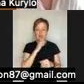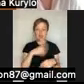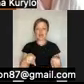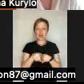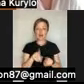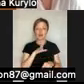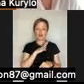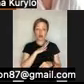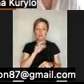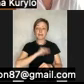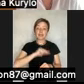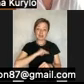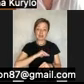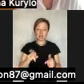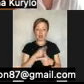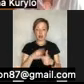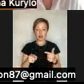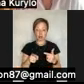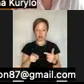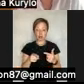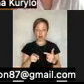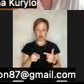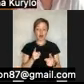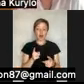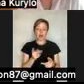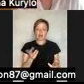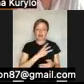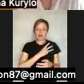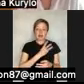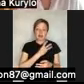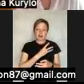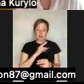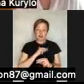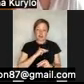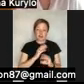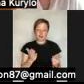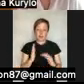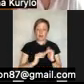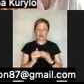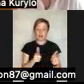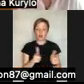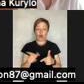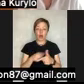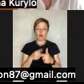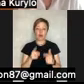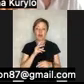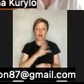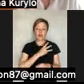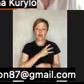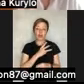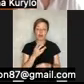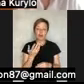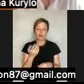groups the experience of parents was that the personnel was either not motivated because they were professionally